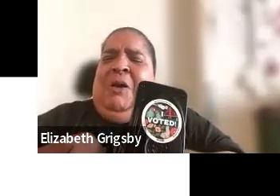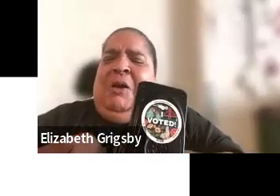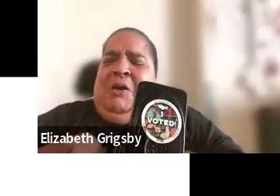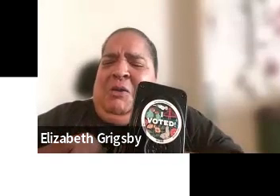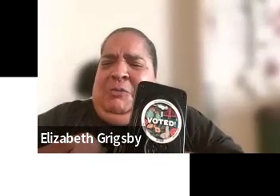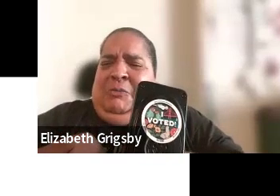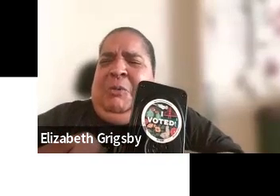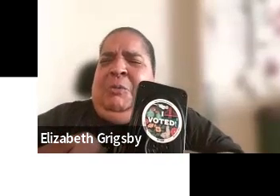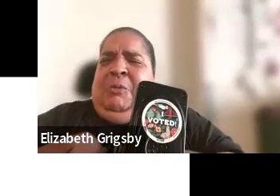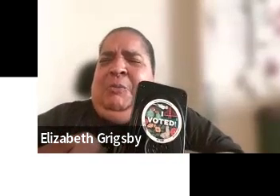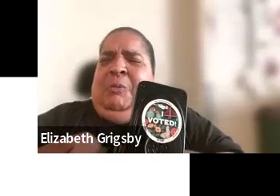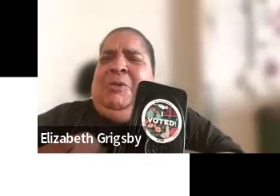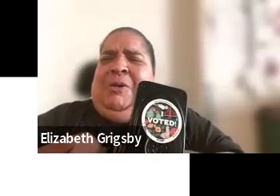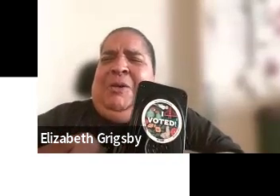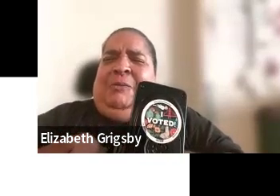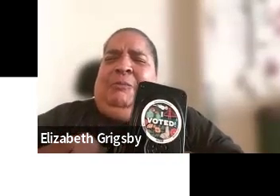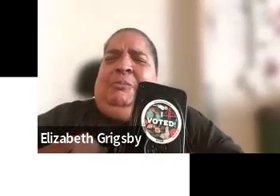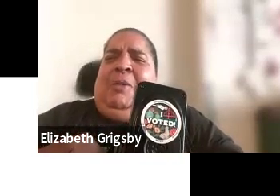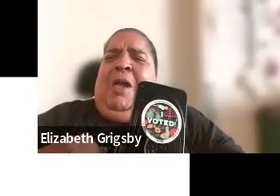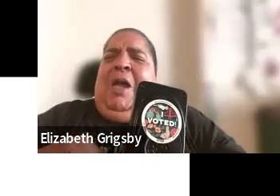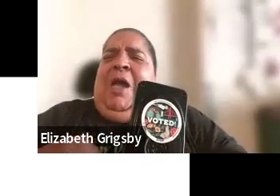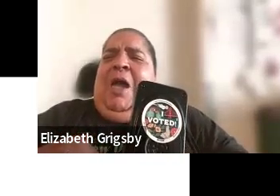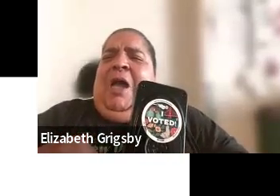them from reporting.